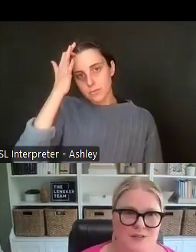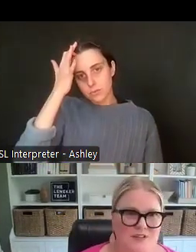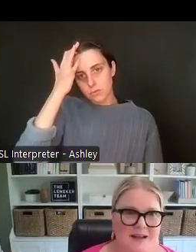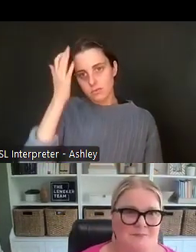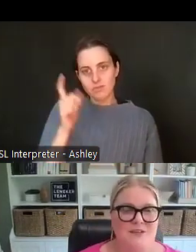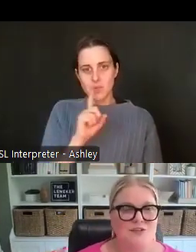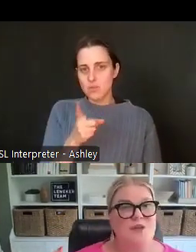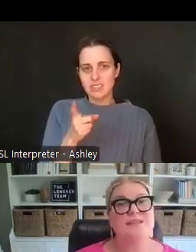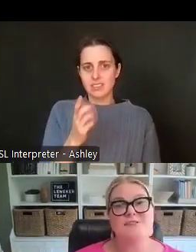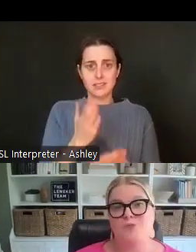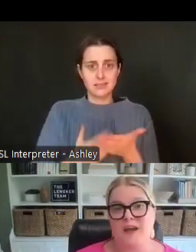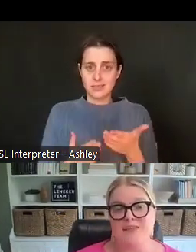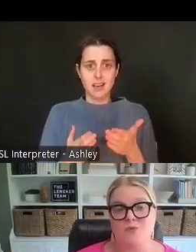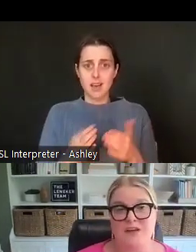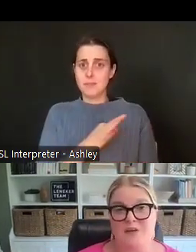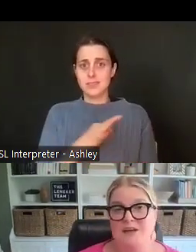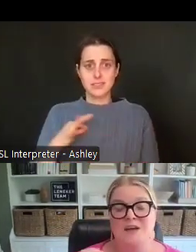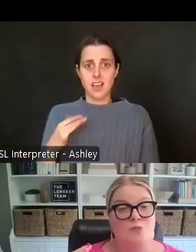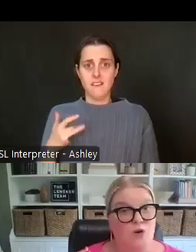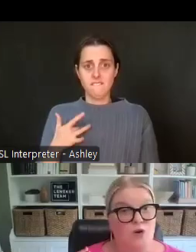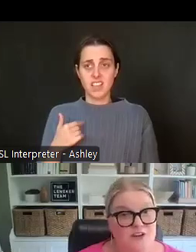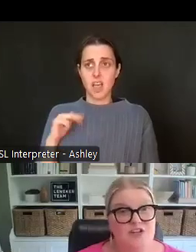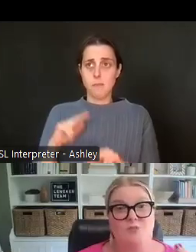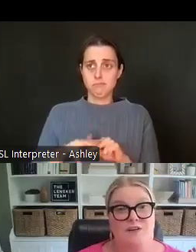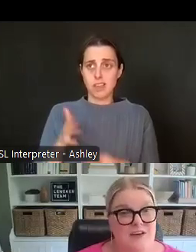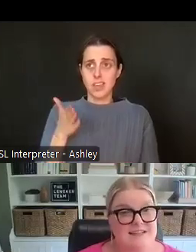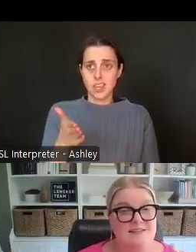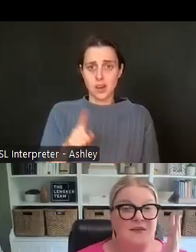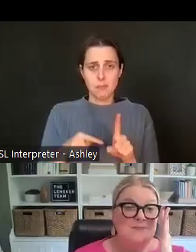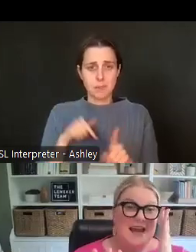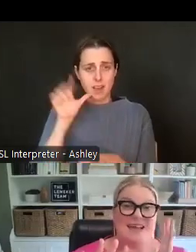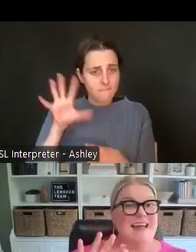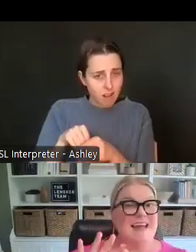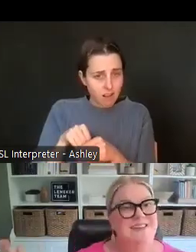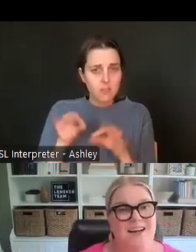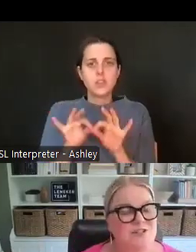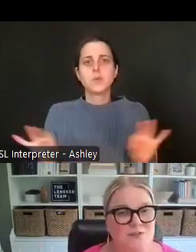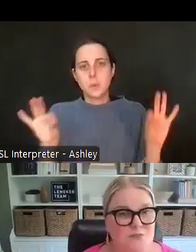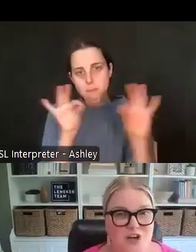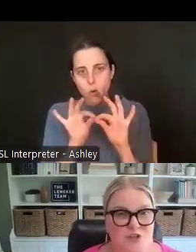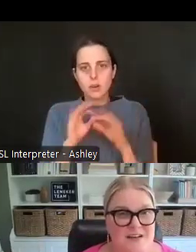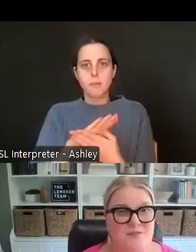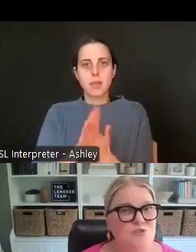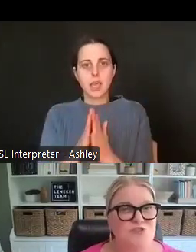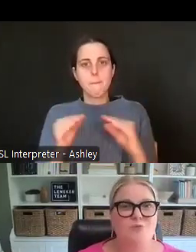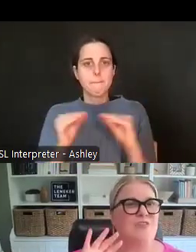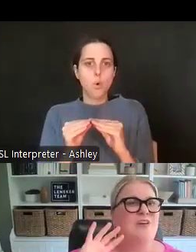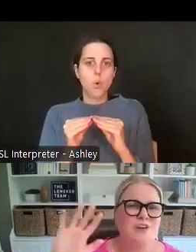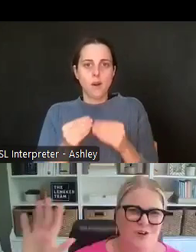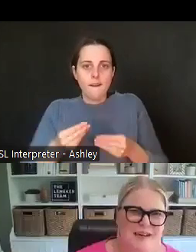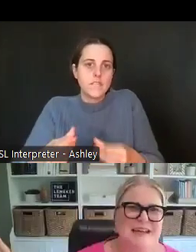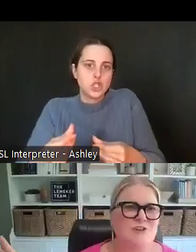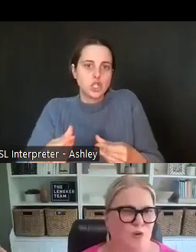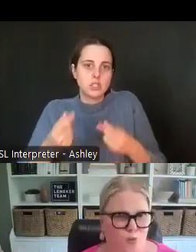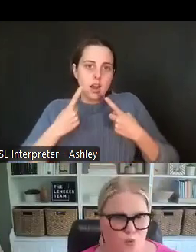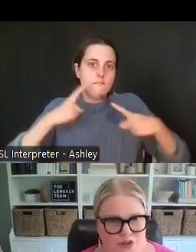great use of time. So is there a way that we could be more efficient, more effective? And again, to not start from judgment. If you start with